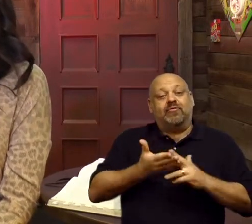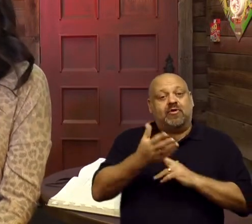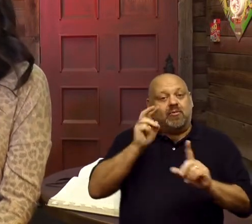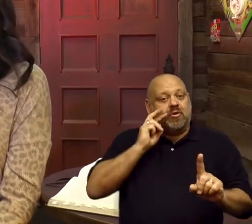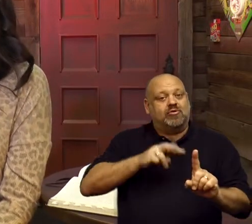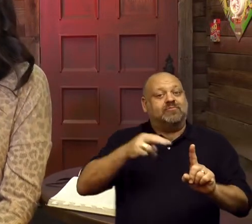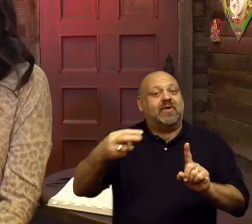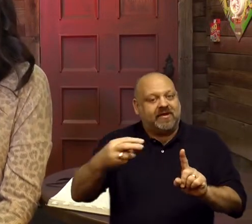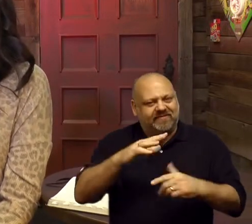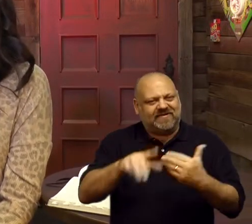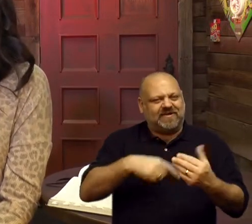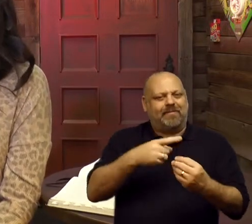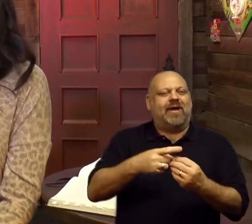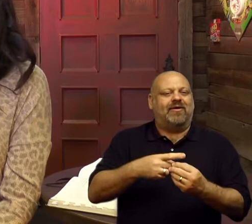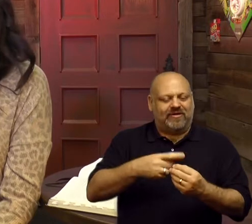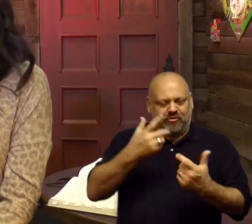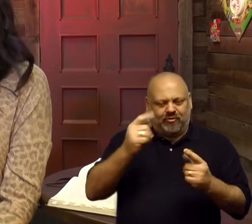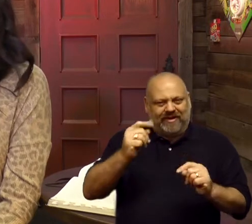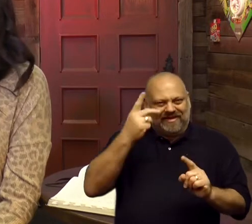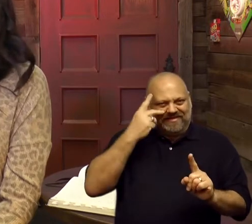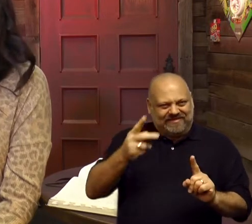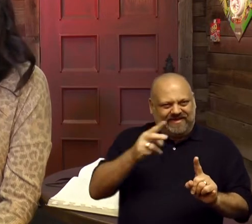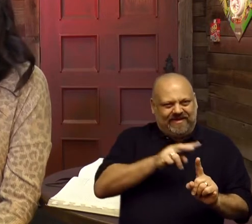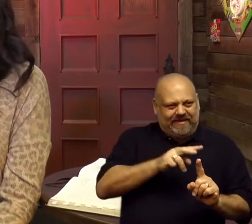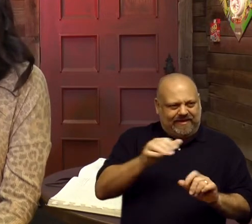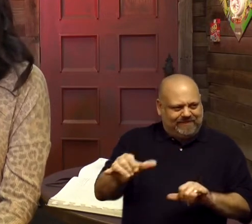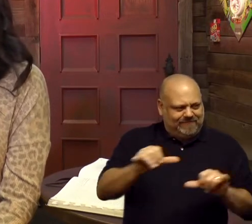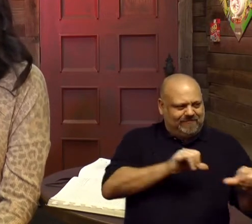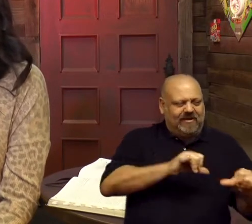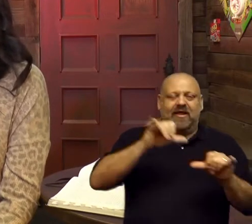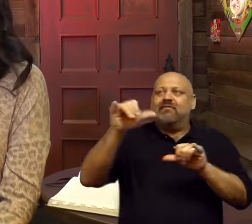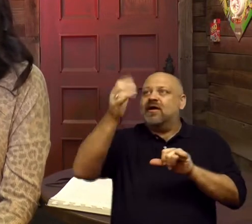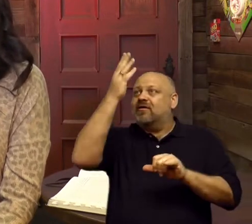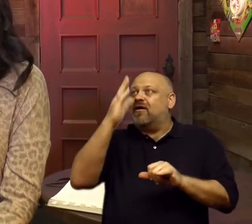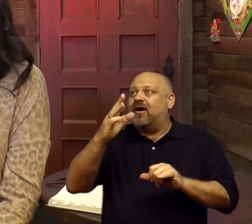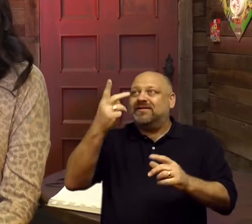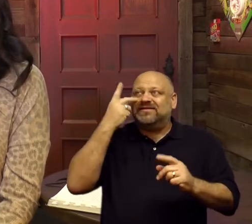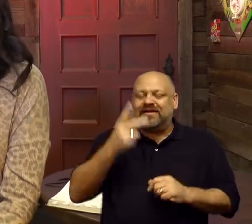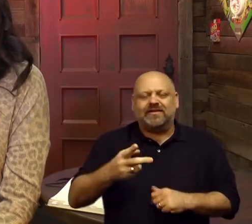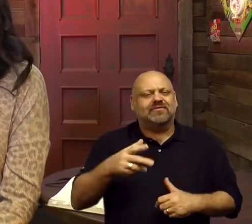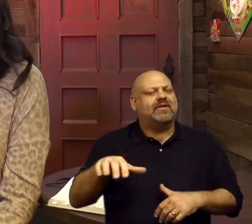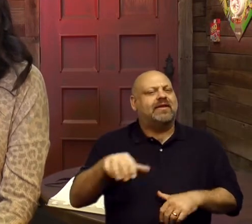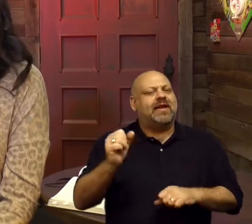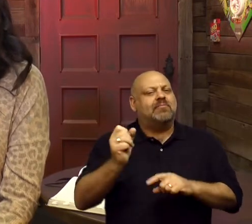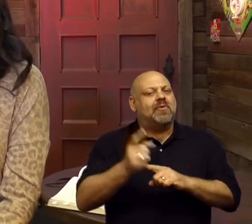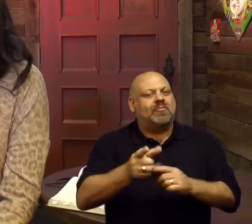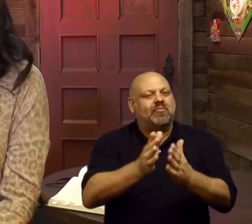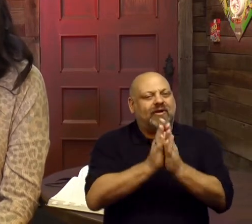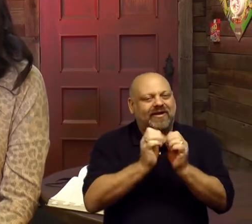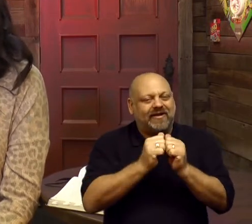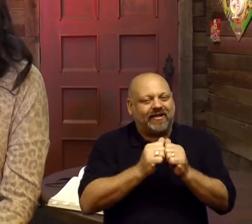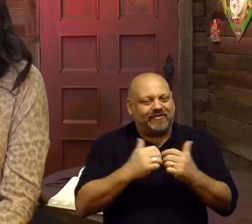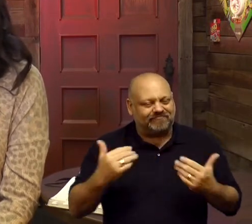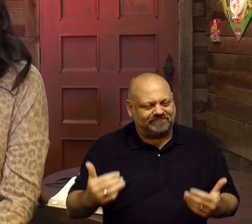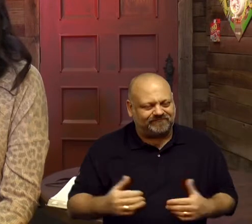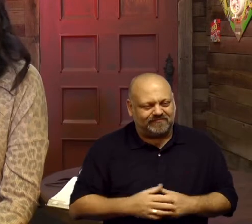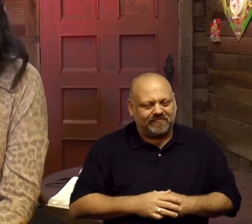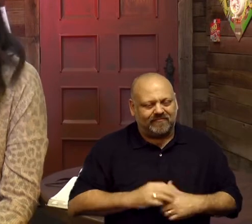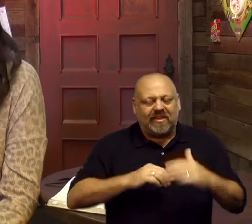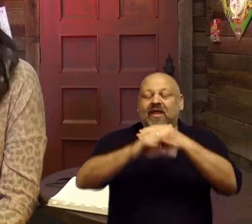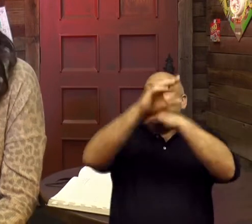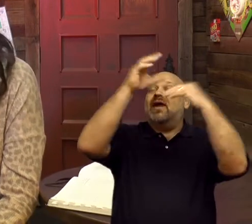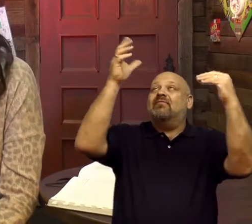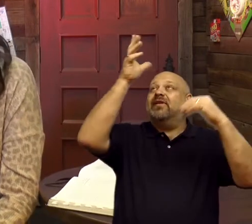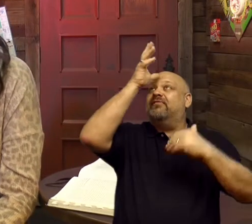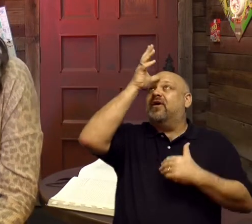what finding joy through perspective is all about, is trying to see things the way God sees them. Hey, let's take a moment and just pray together,